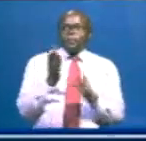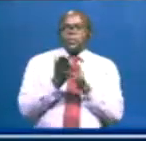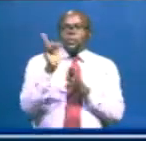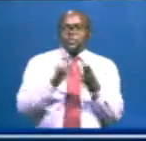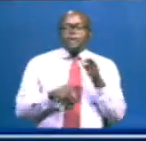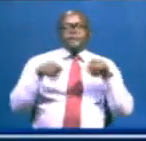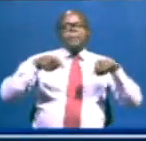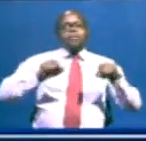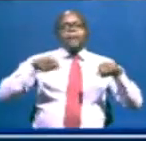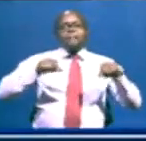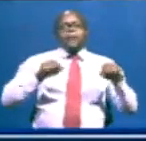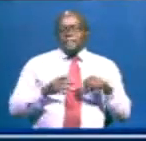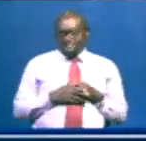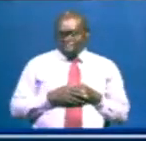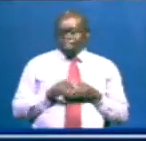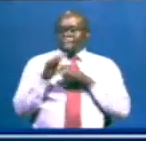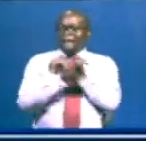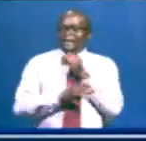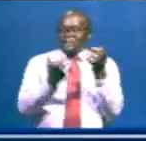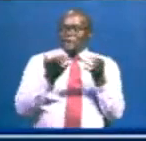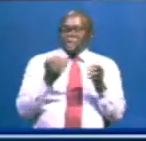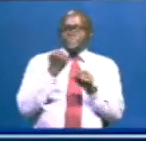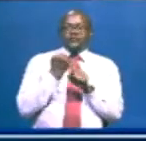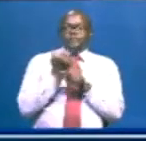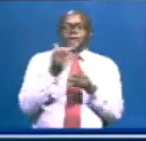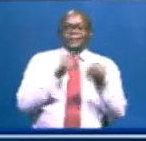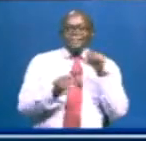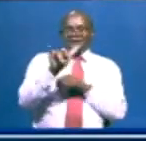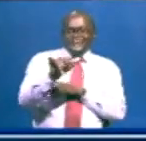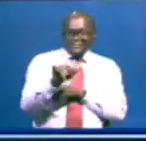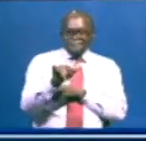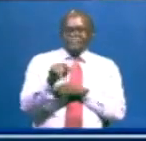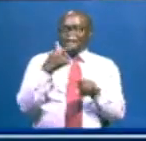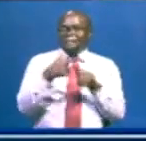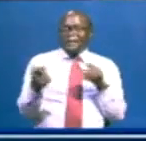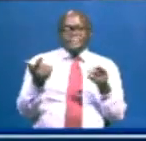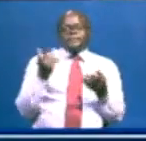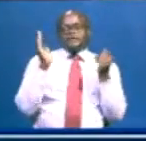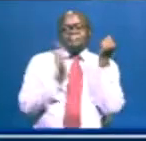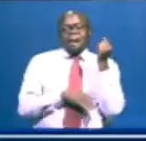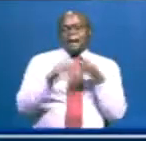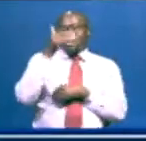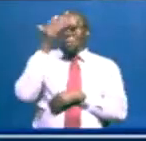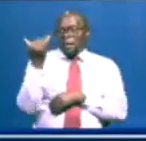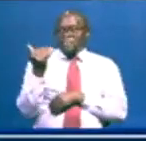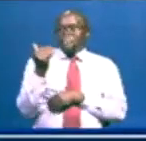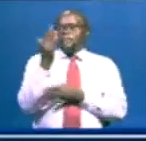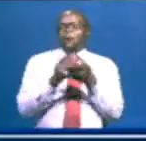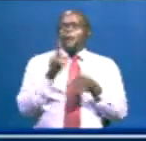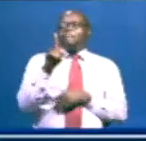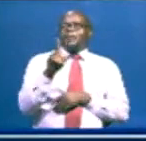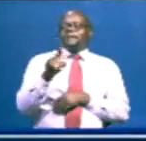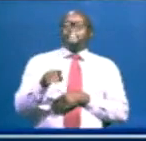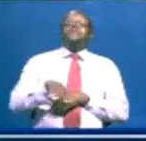boda. And as a country, we really need to do something about it. But it's unfortunate that one of us is killed by